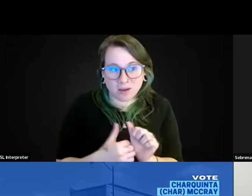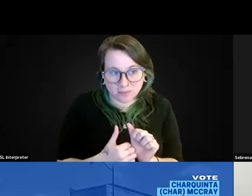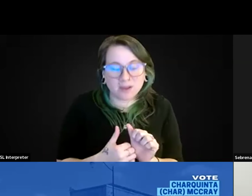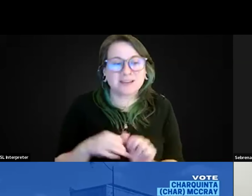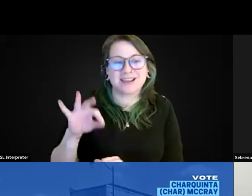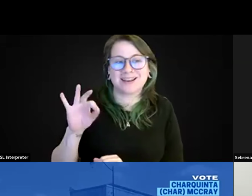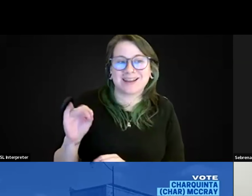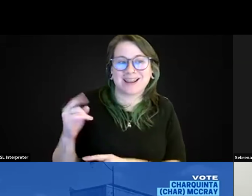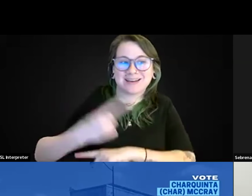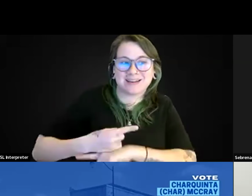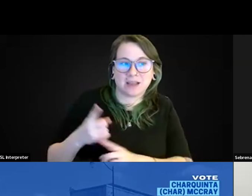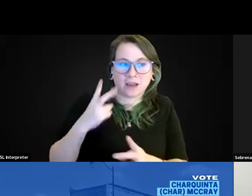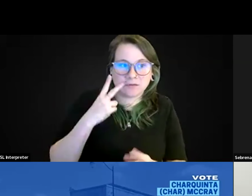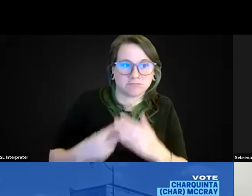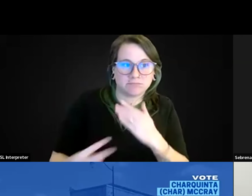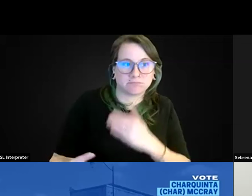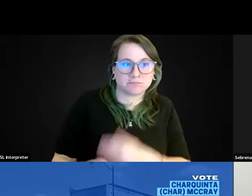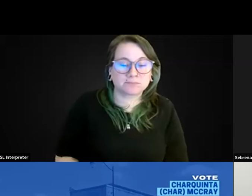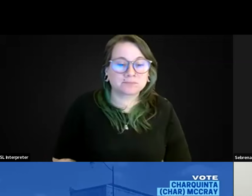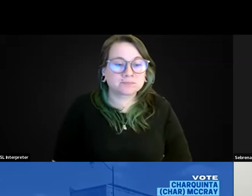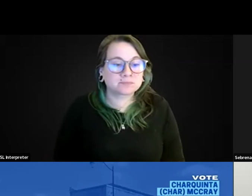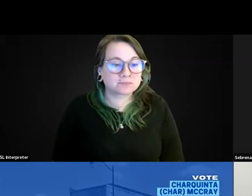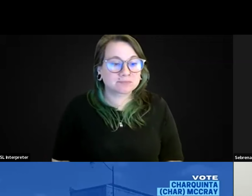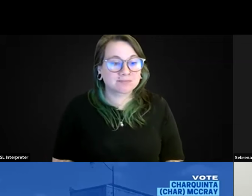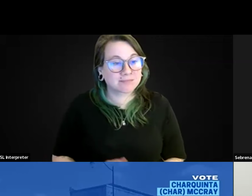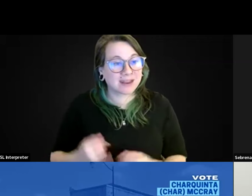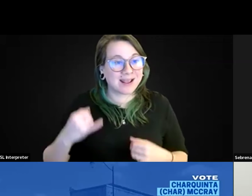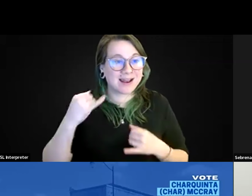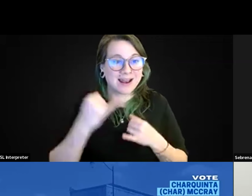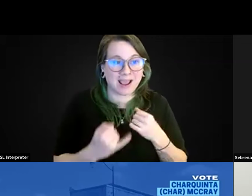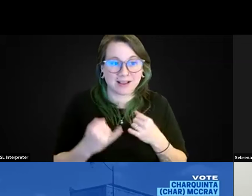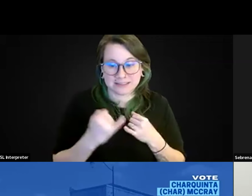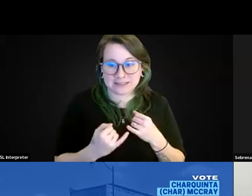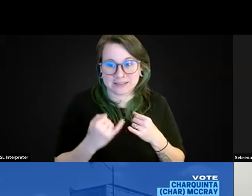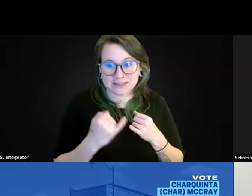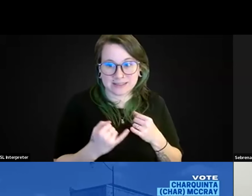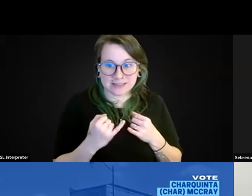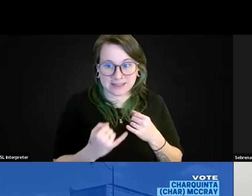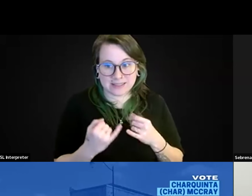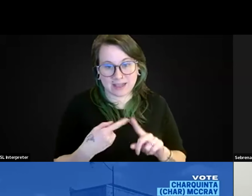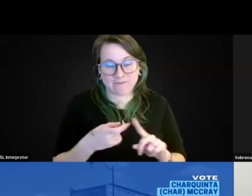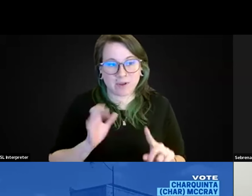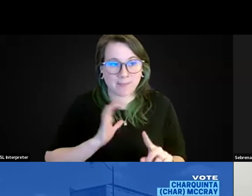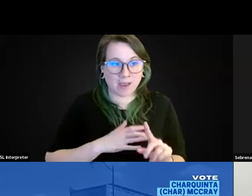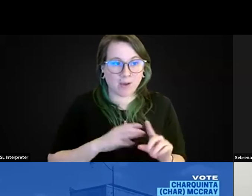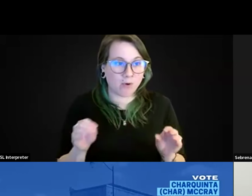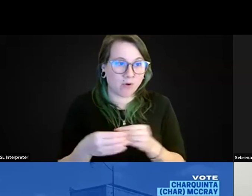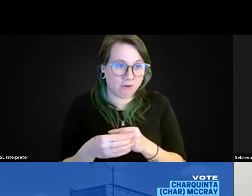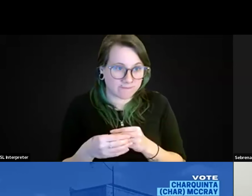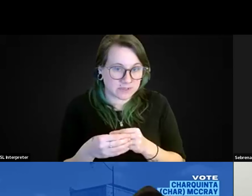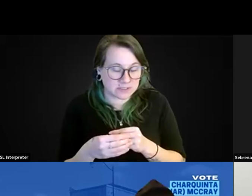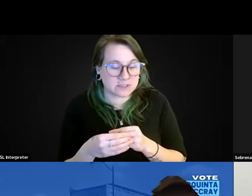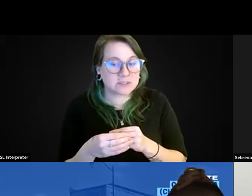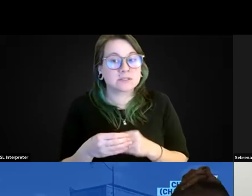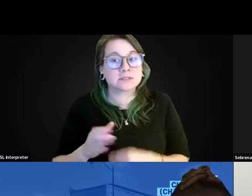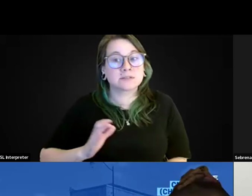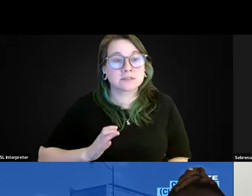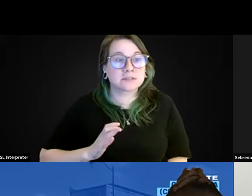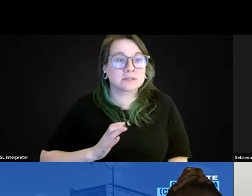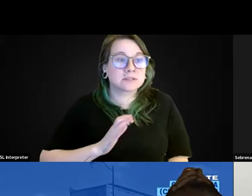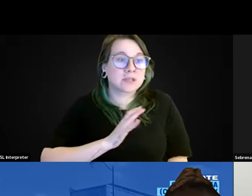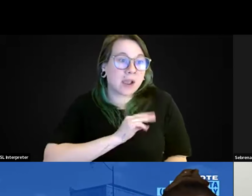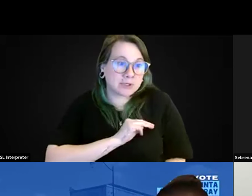90-day look ahead. And then lastly, from our office, I think Commissioner McCray talked about